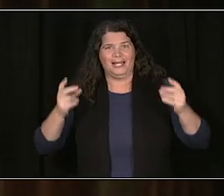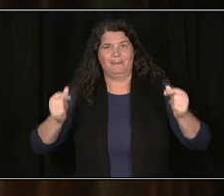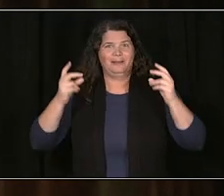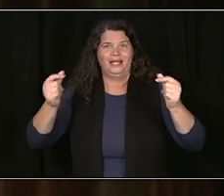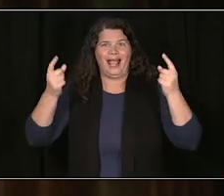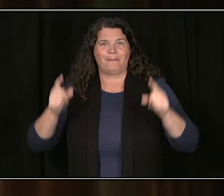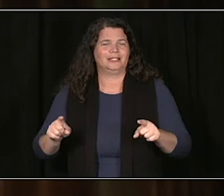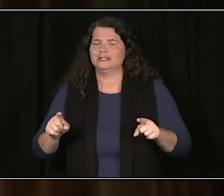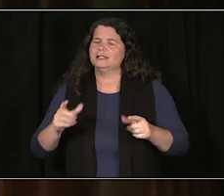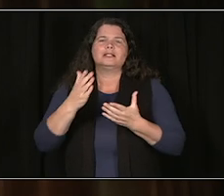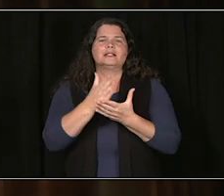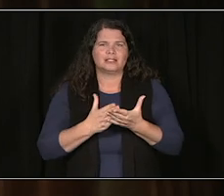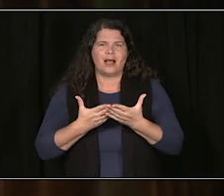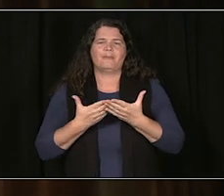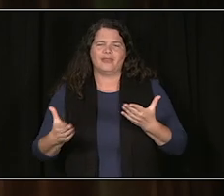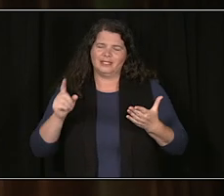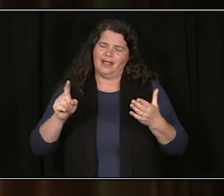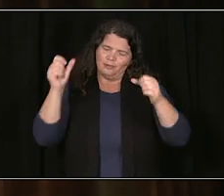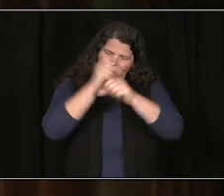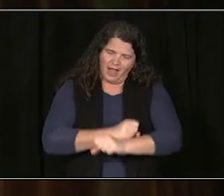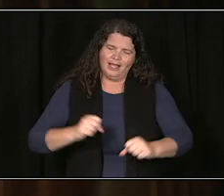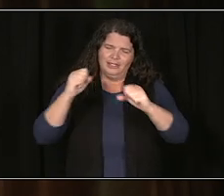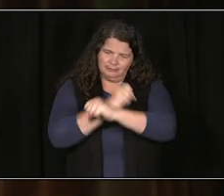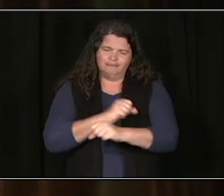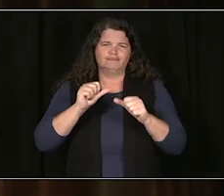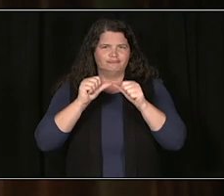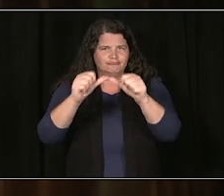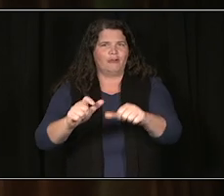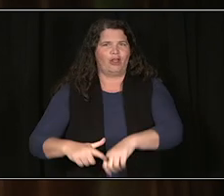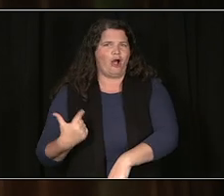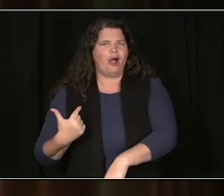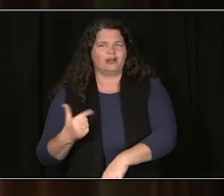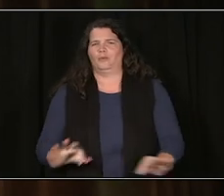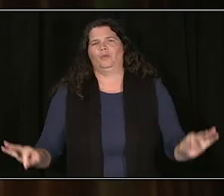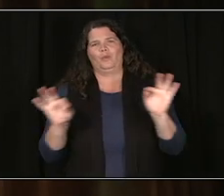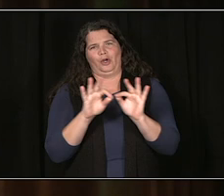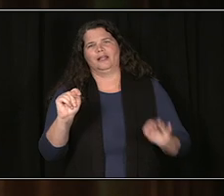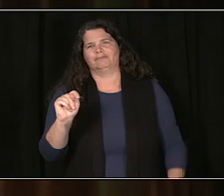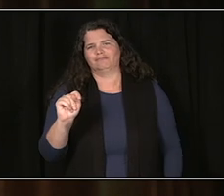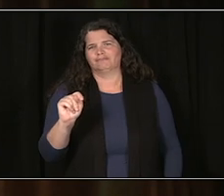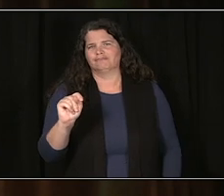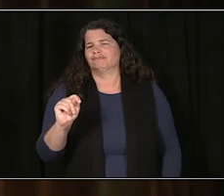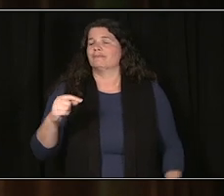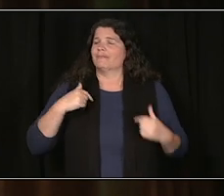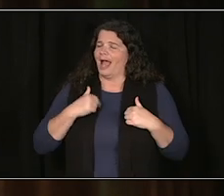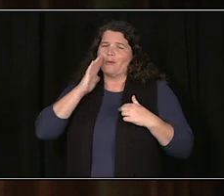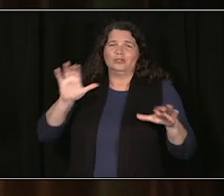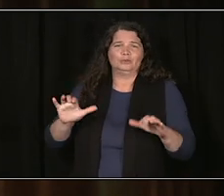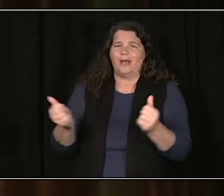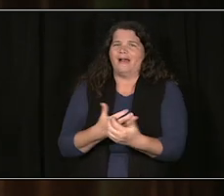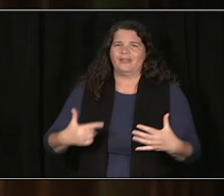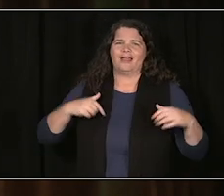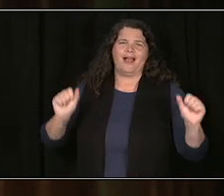what? Some things worth fighting for, you gotta fight for them. So I know I'm gonna do my part. I'm gonna do everything I can